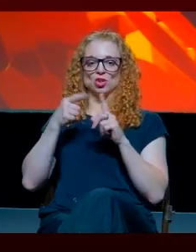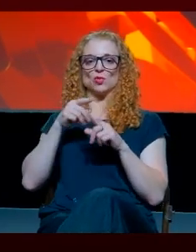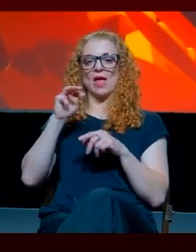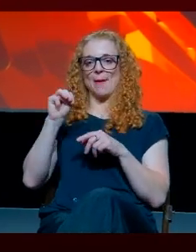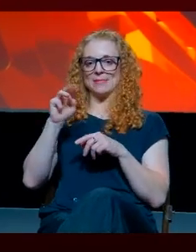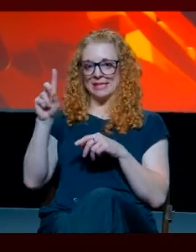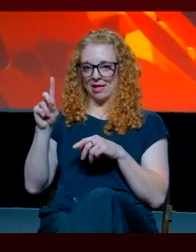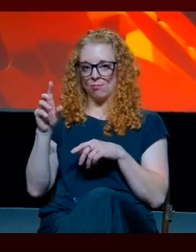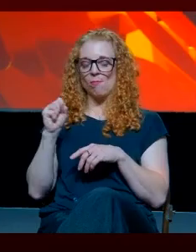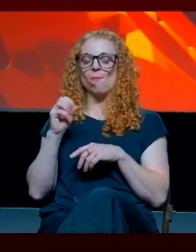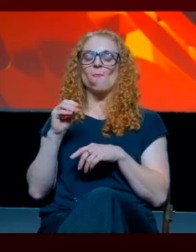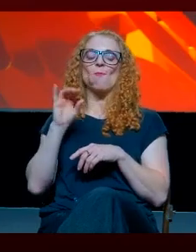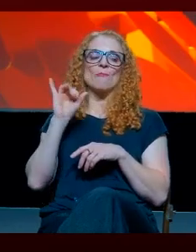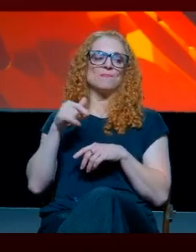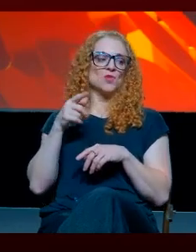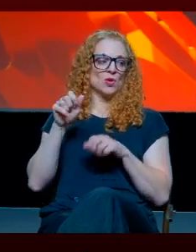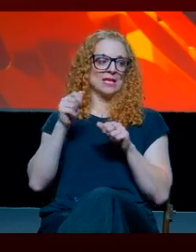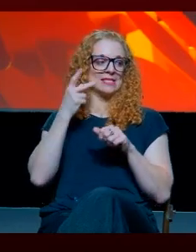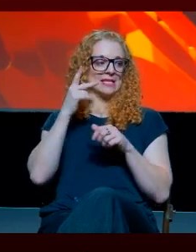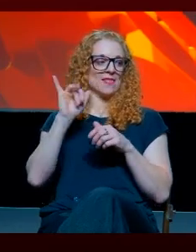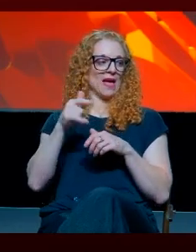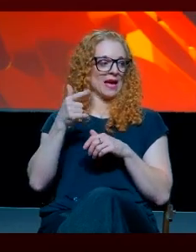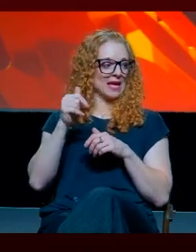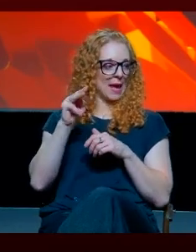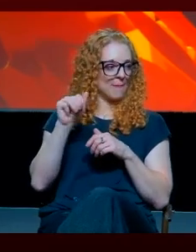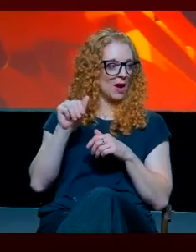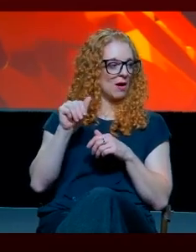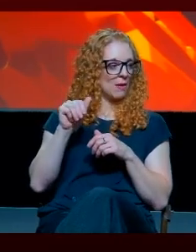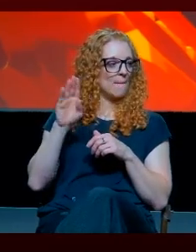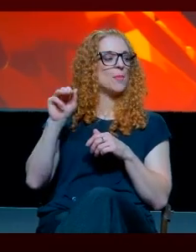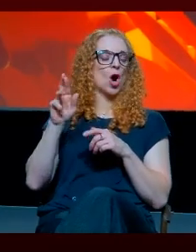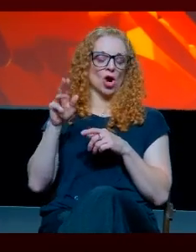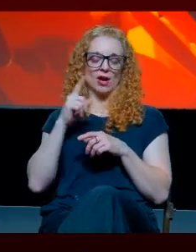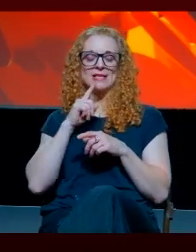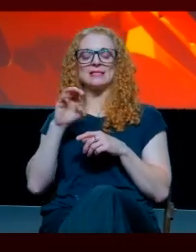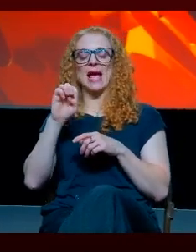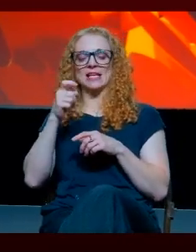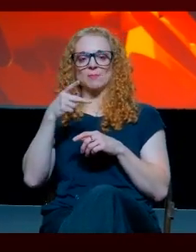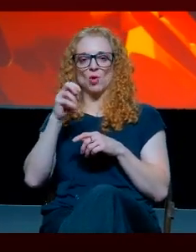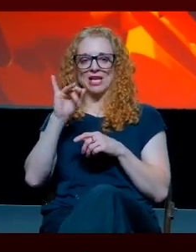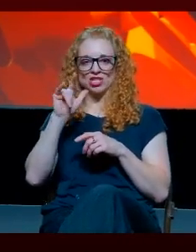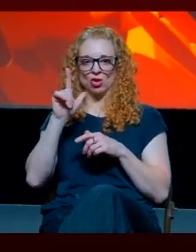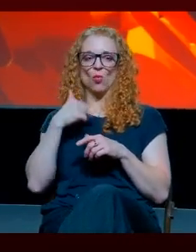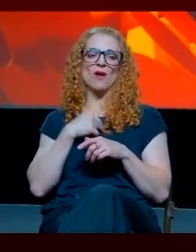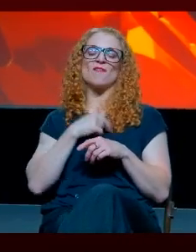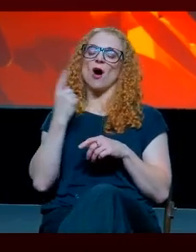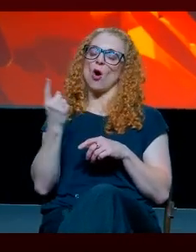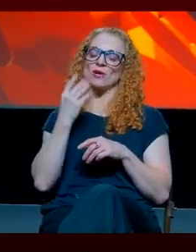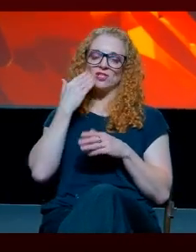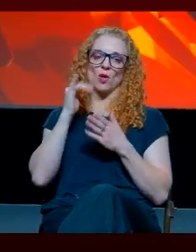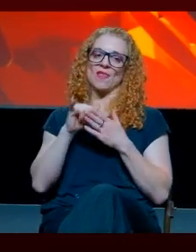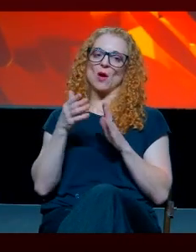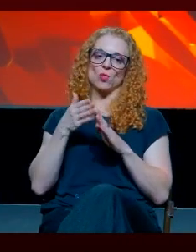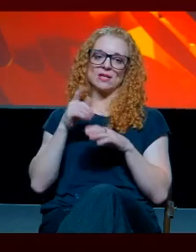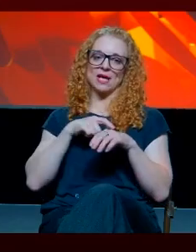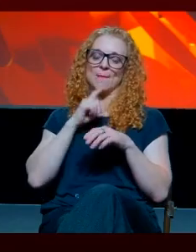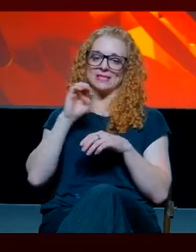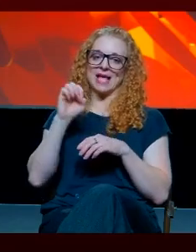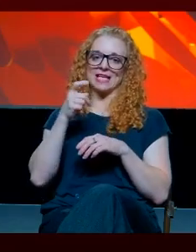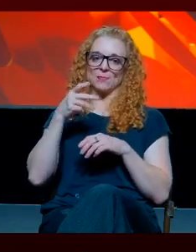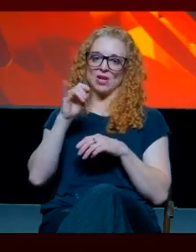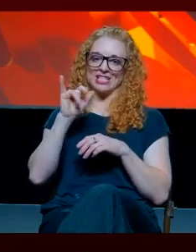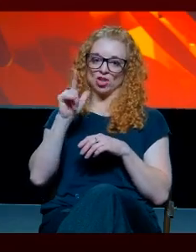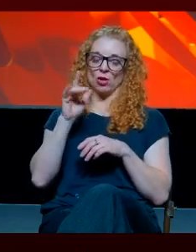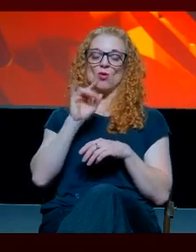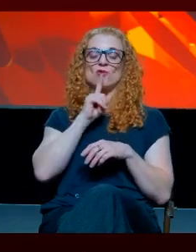okay? And so you see that this gamma bar to the ND is exponential. So we've always known that this runtime is exponential. In fact, the